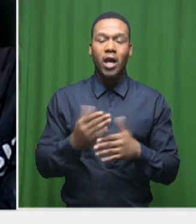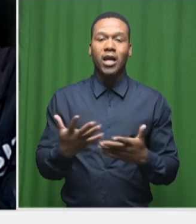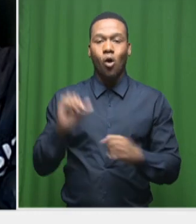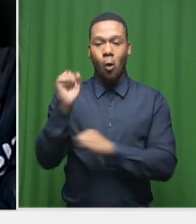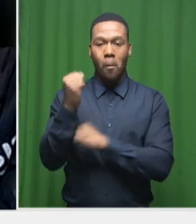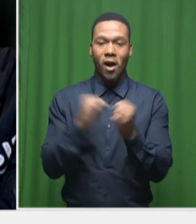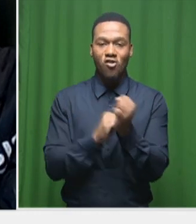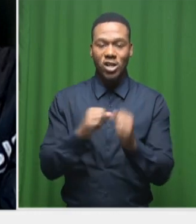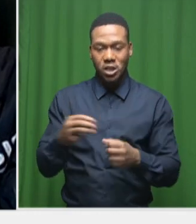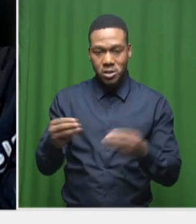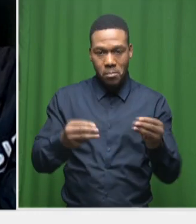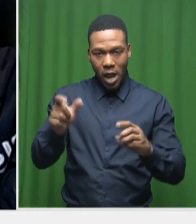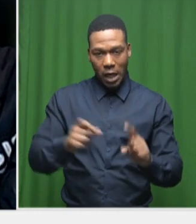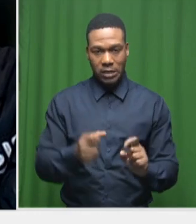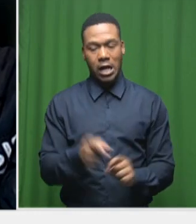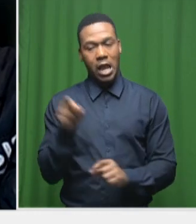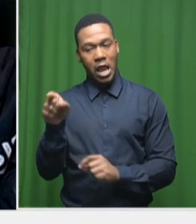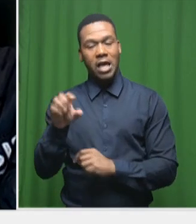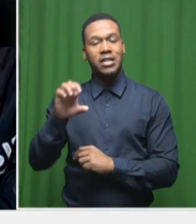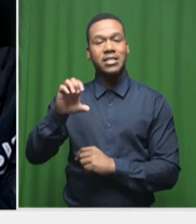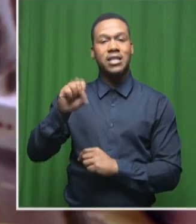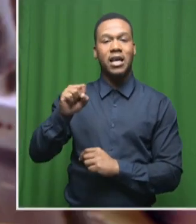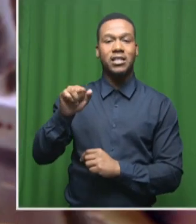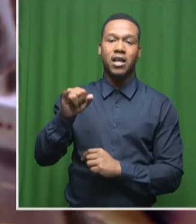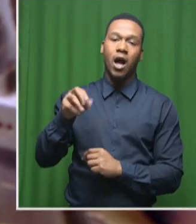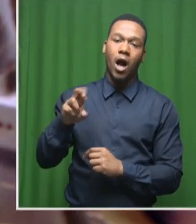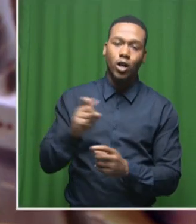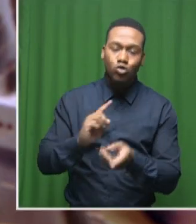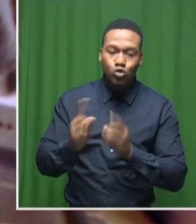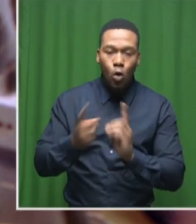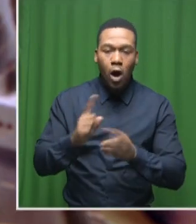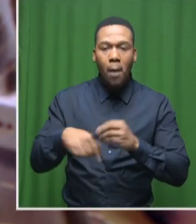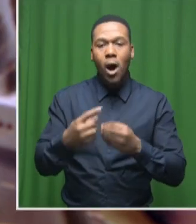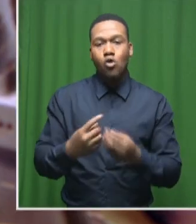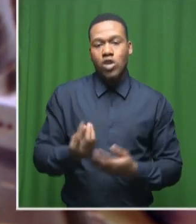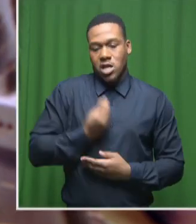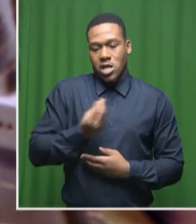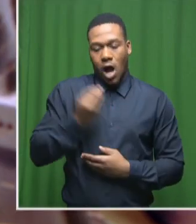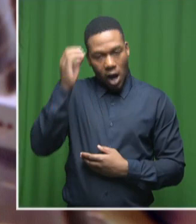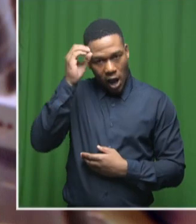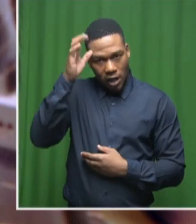CSIR Center for Robotics and Future Production, speaking about the young experts